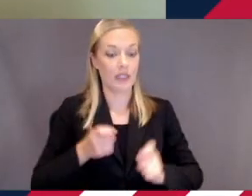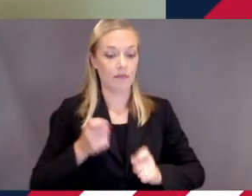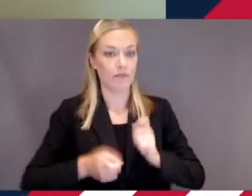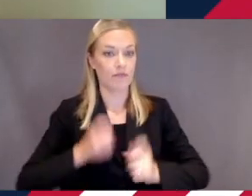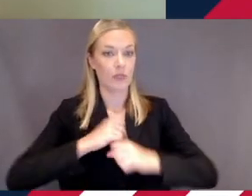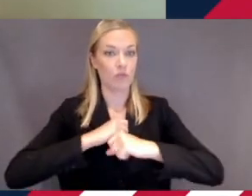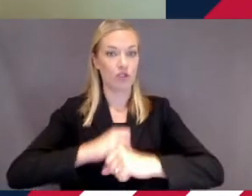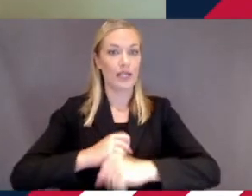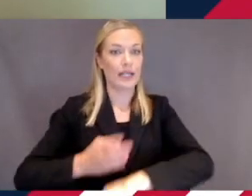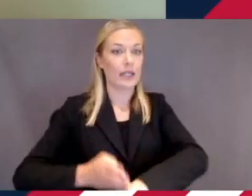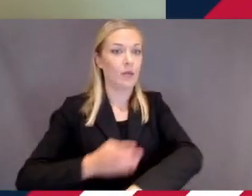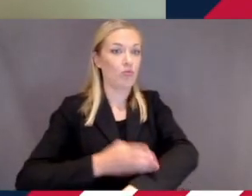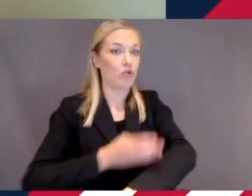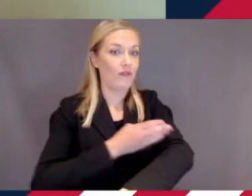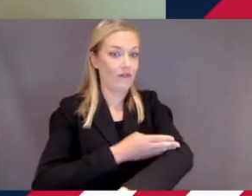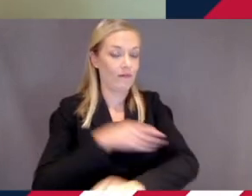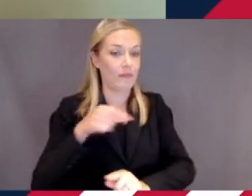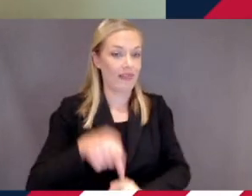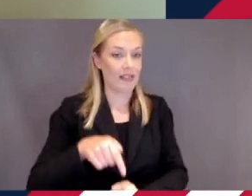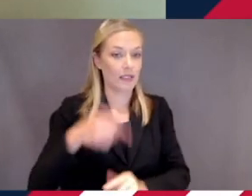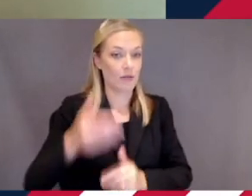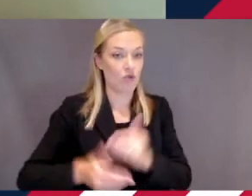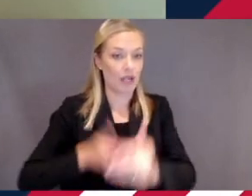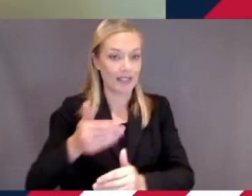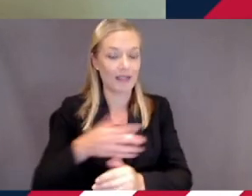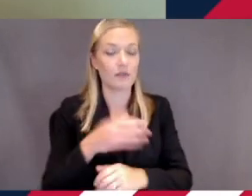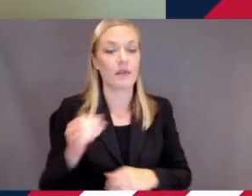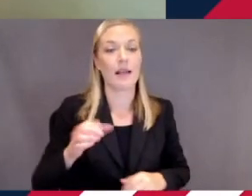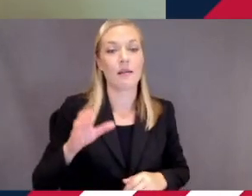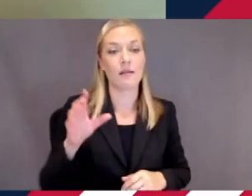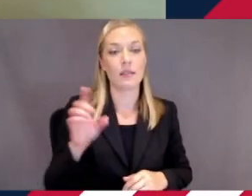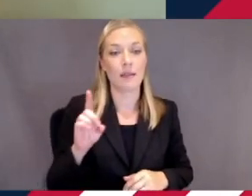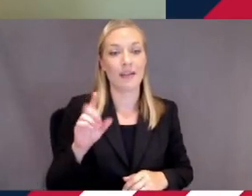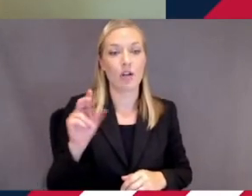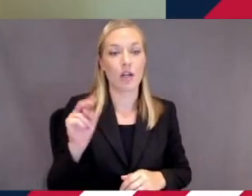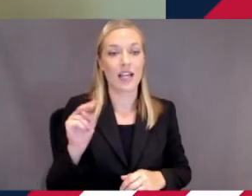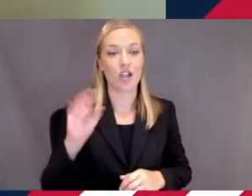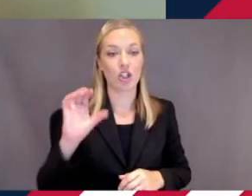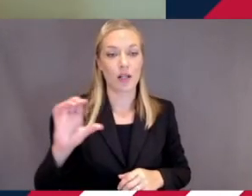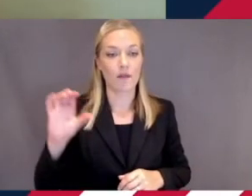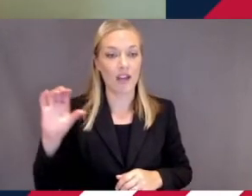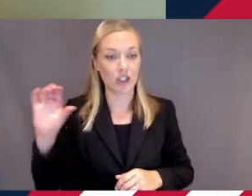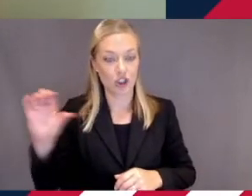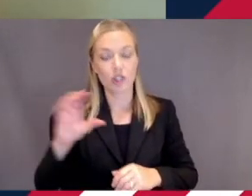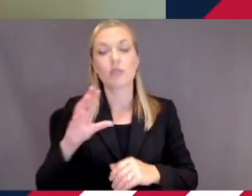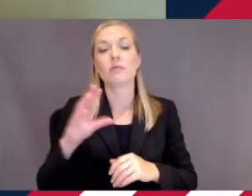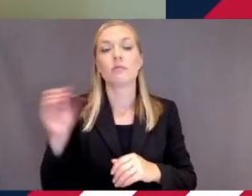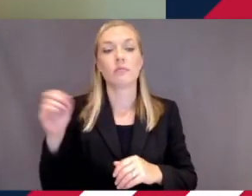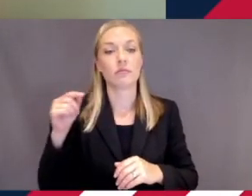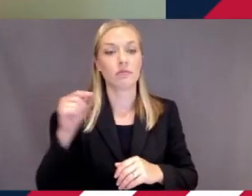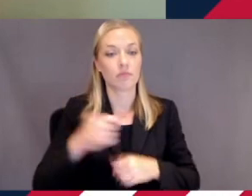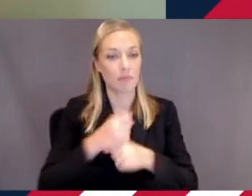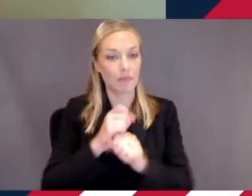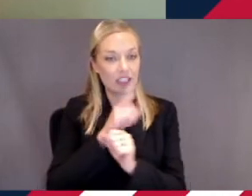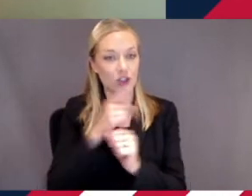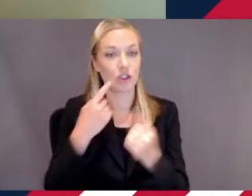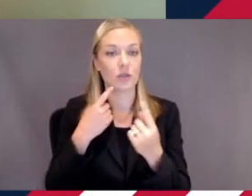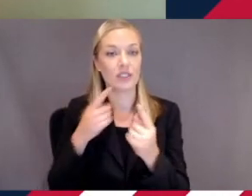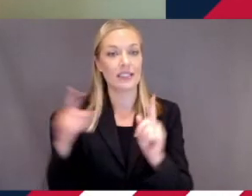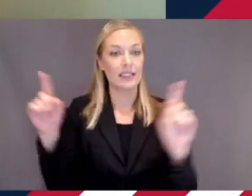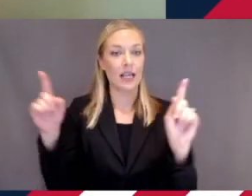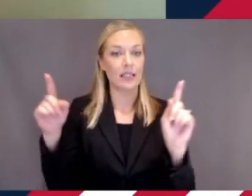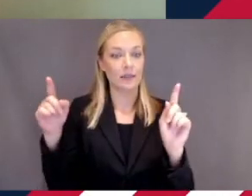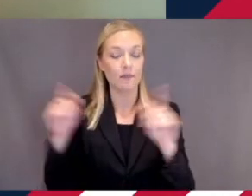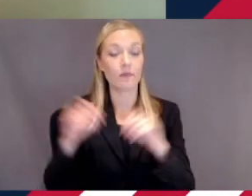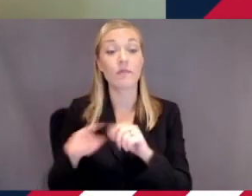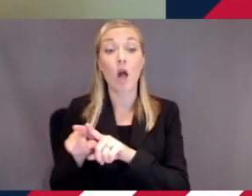nominating process and the Democratic National Convention and build on the successes achieved this cycle. It also calls upon